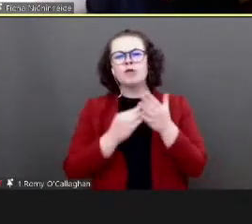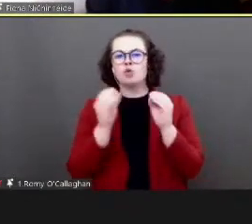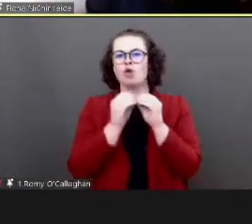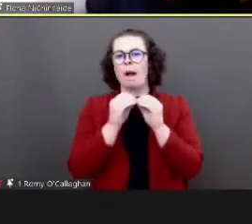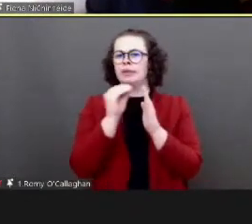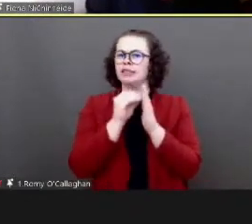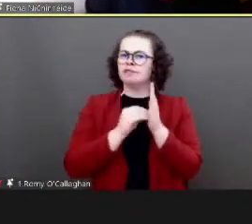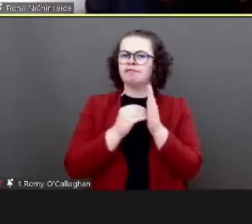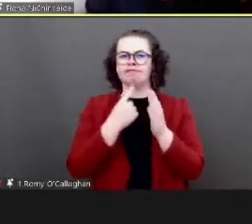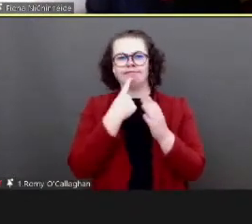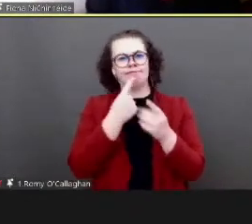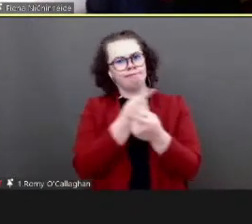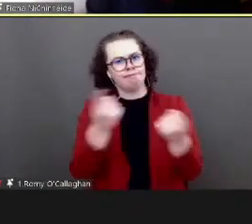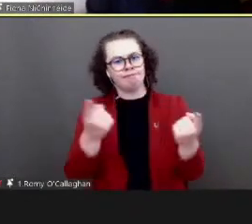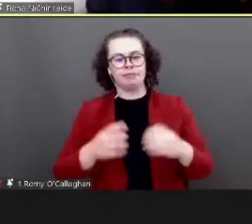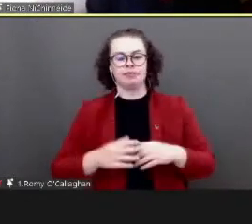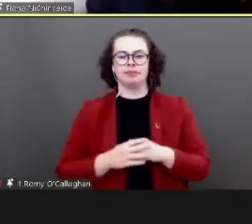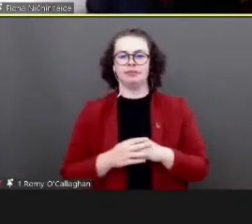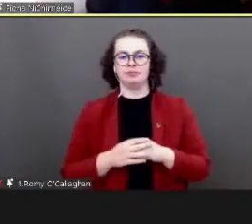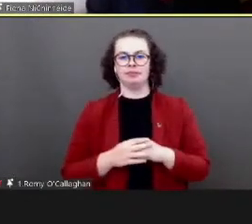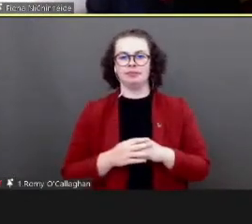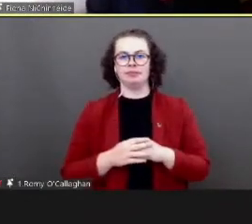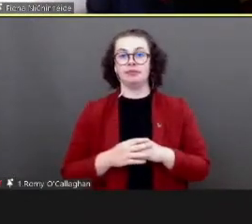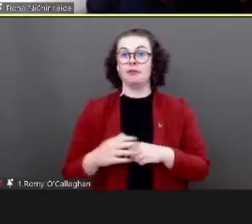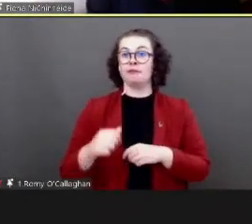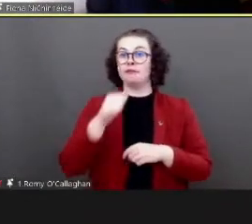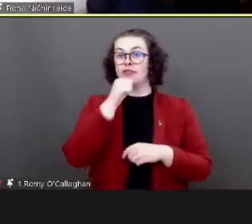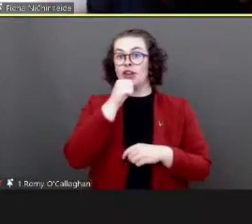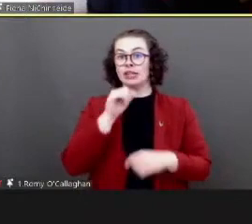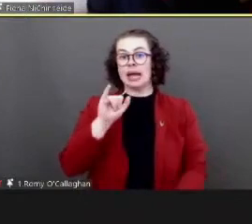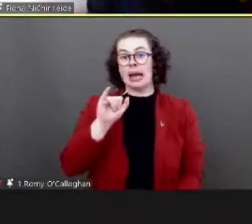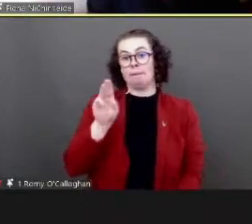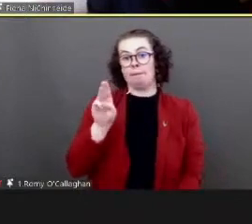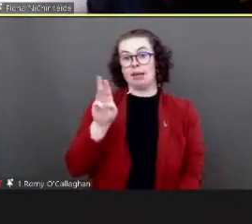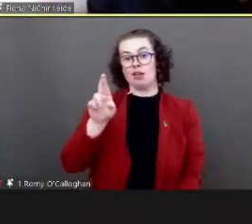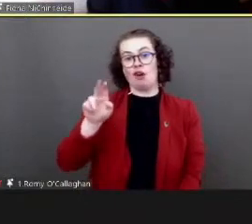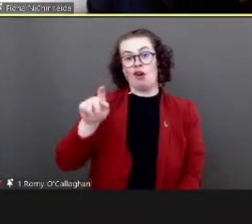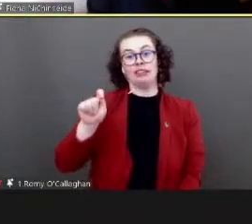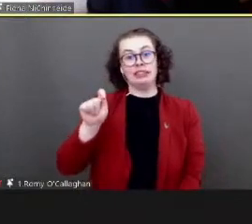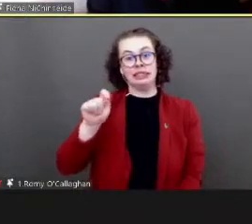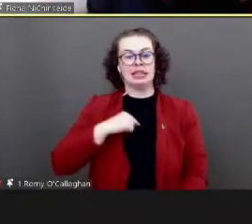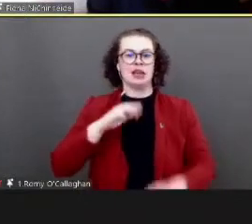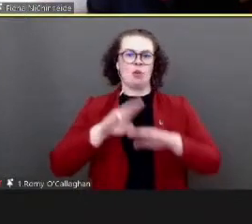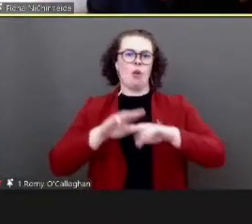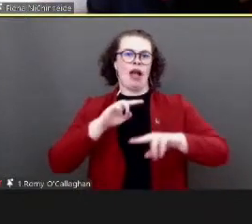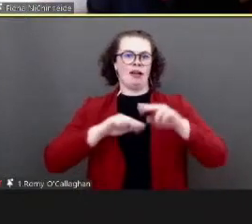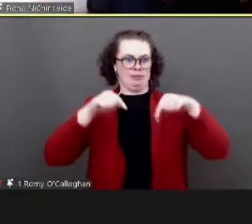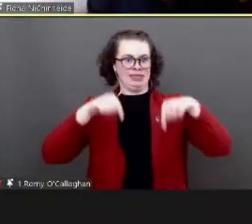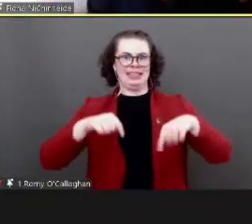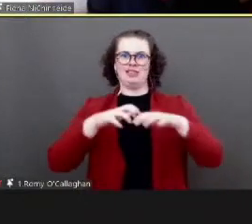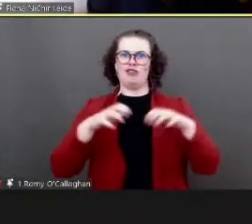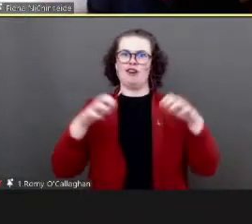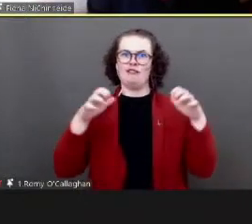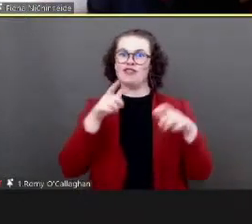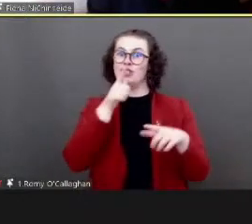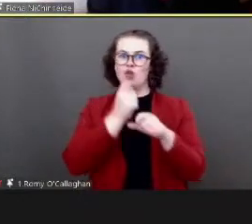comments. First of all, IPRT welcomes that the focus of the NDA annual conference this year is on